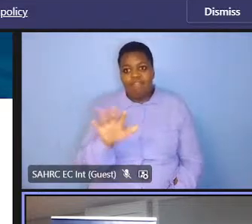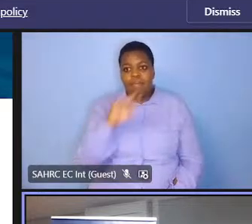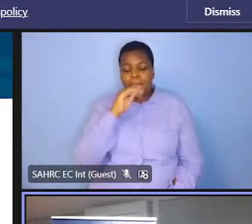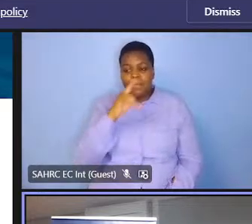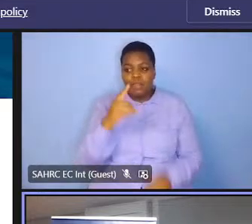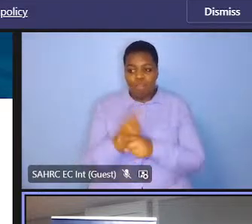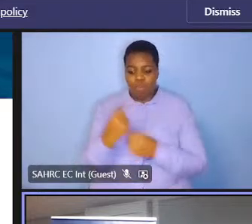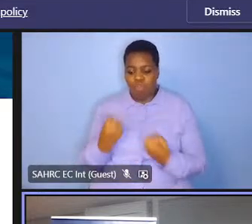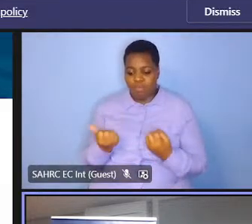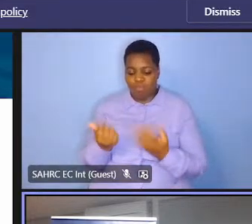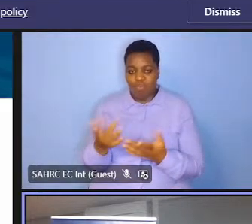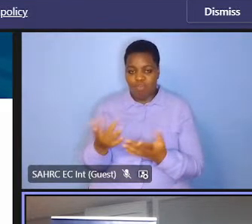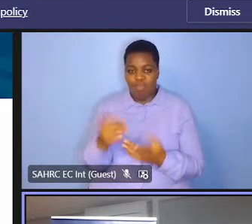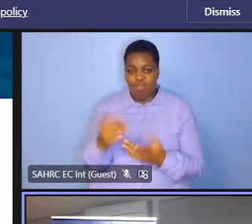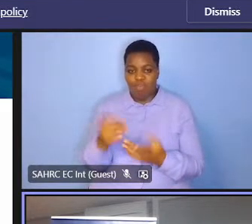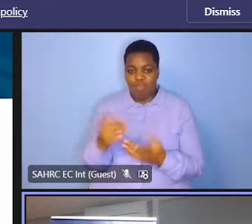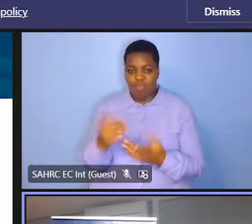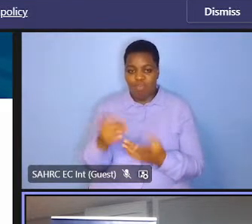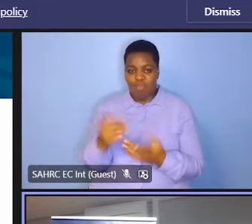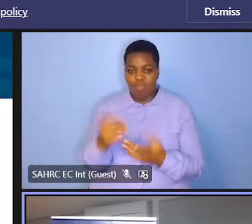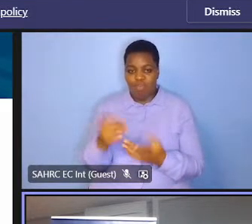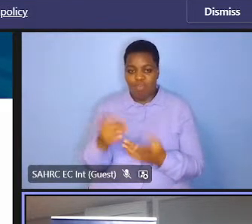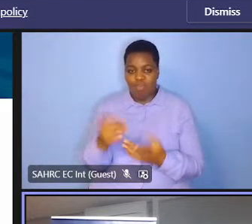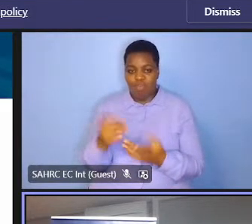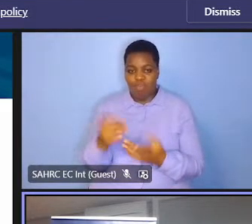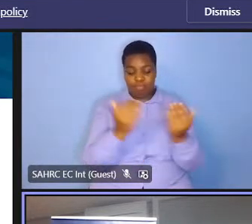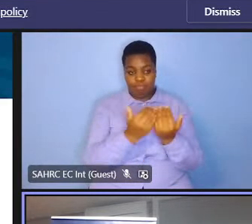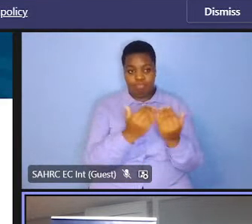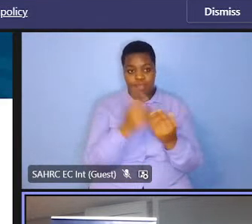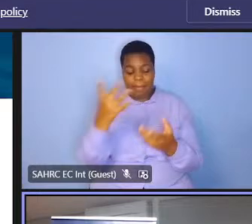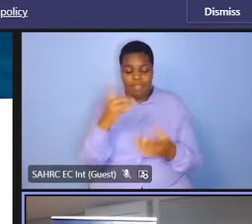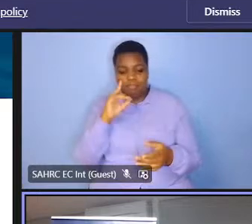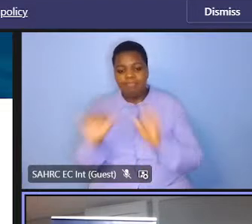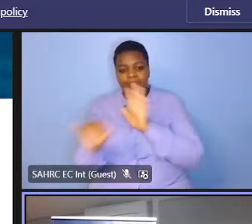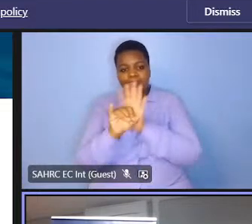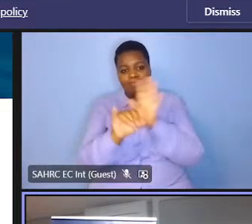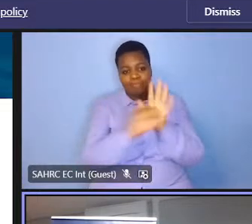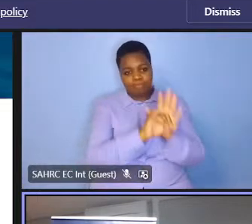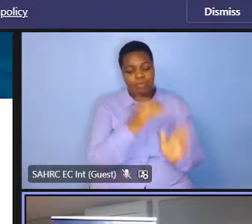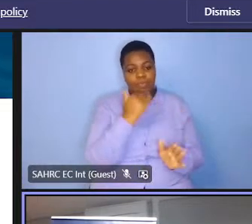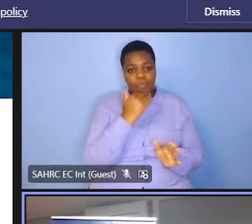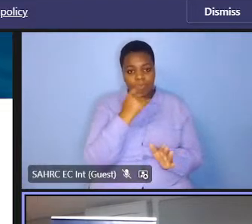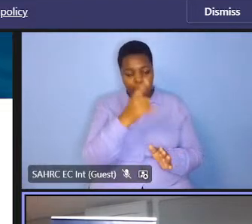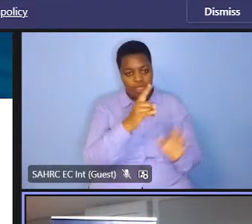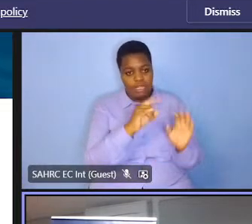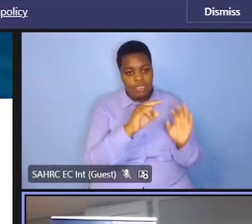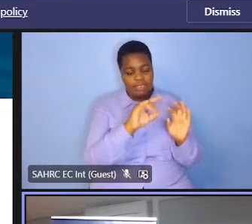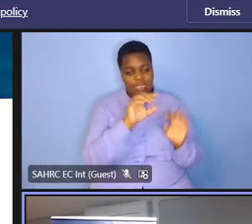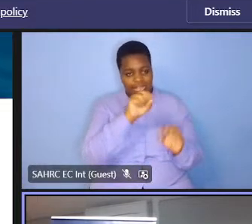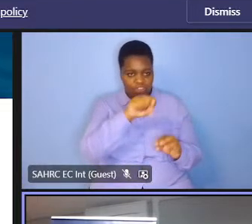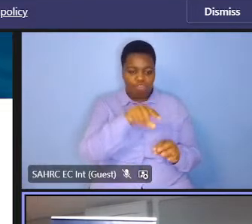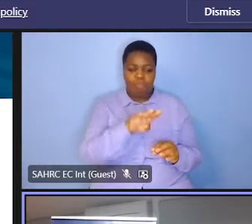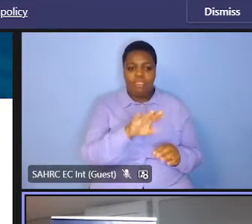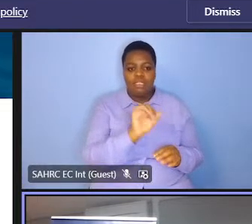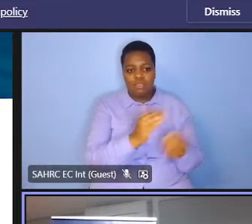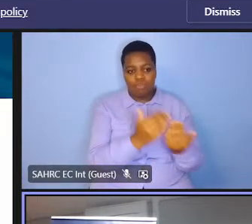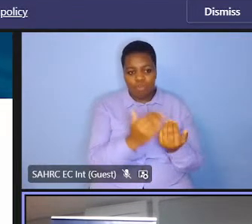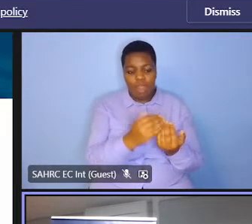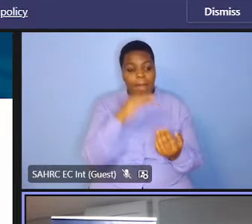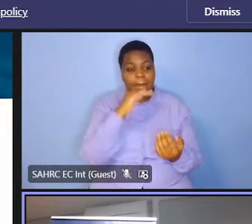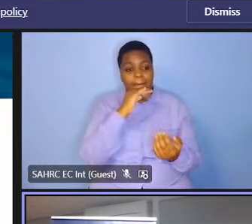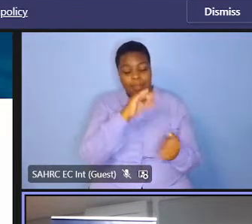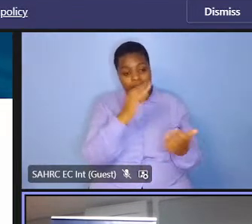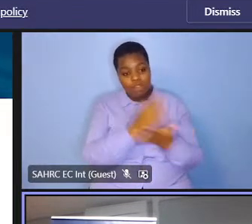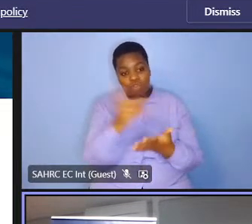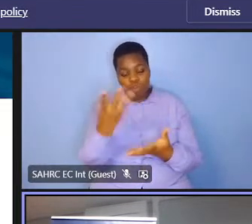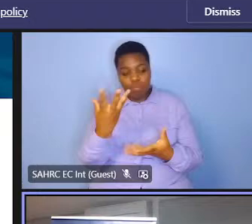provides that the admission policy of the public school is determined by the governing body of such school. Subject to